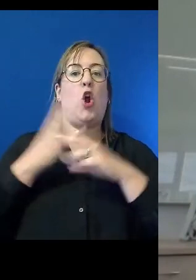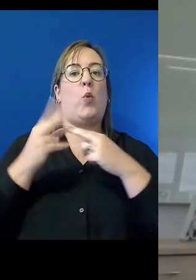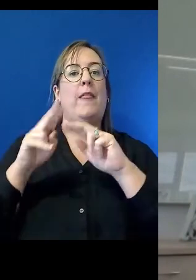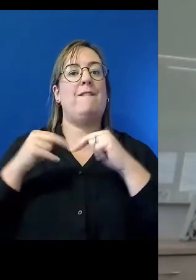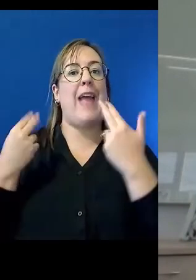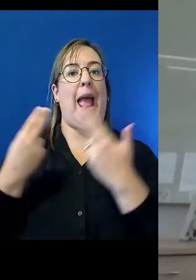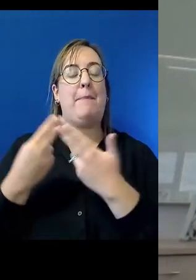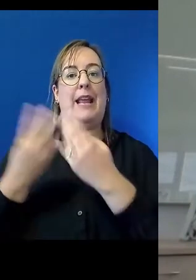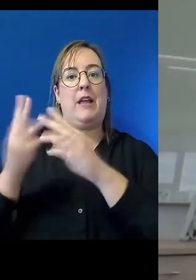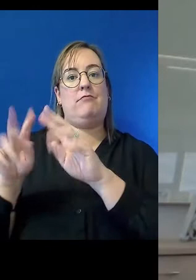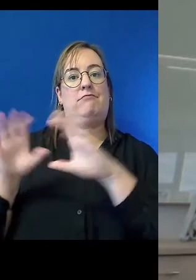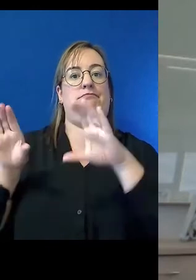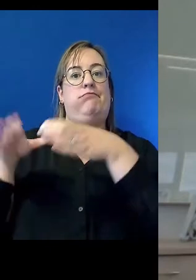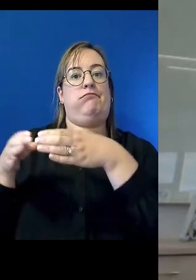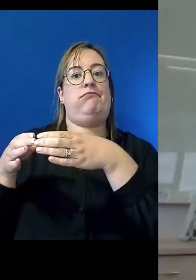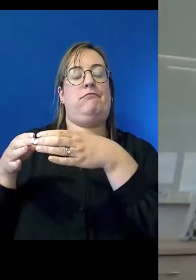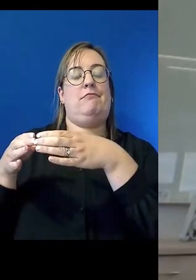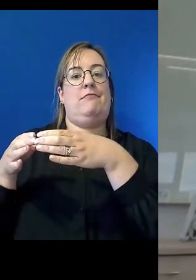family. So those